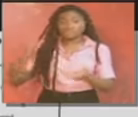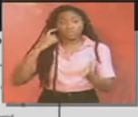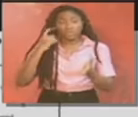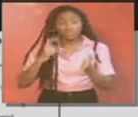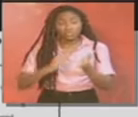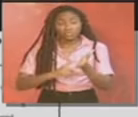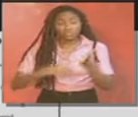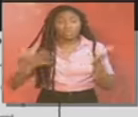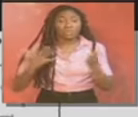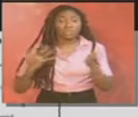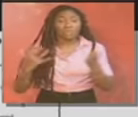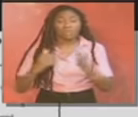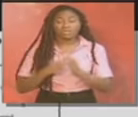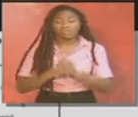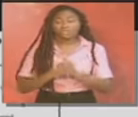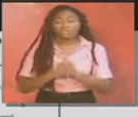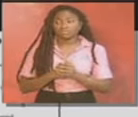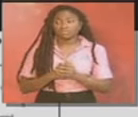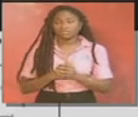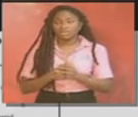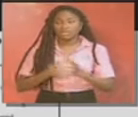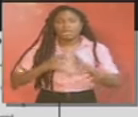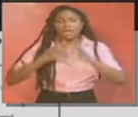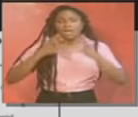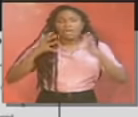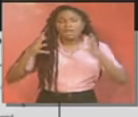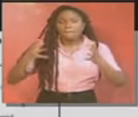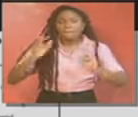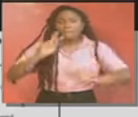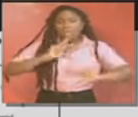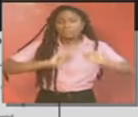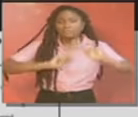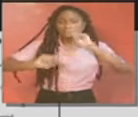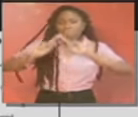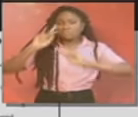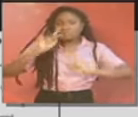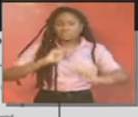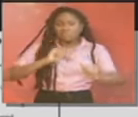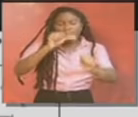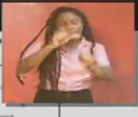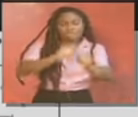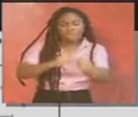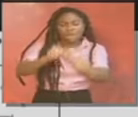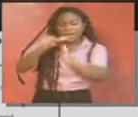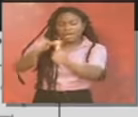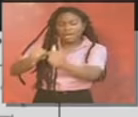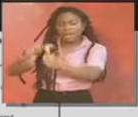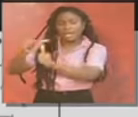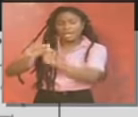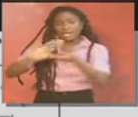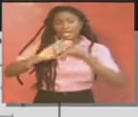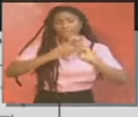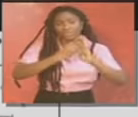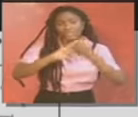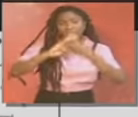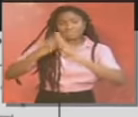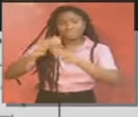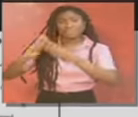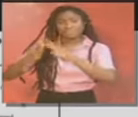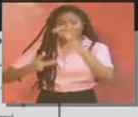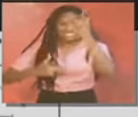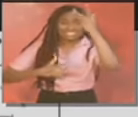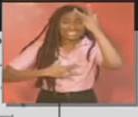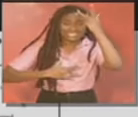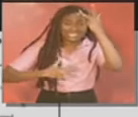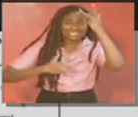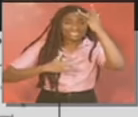of cumulative numbers of cases by community over a 2-week period. We're looking here at Epi weeks 11 and